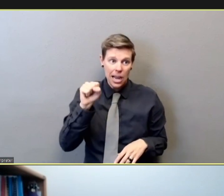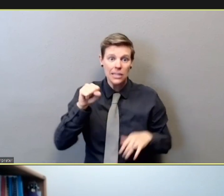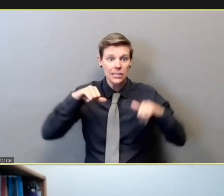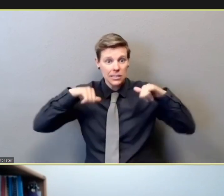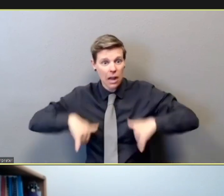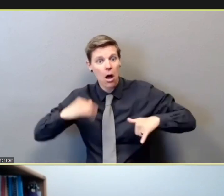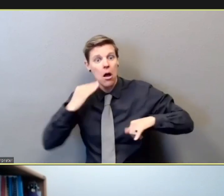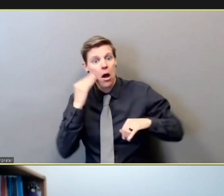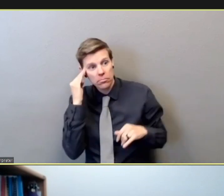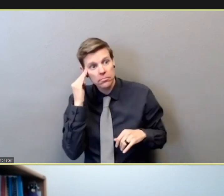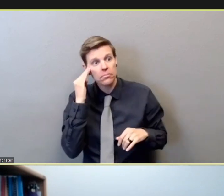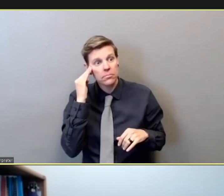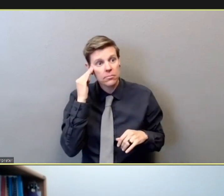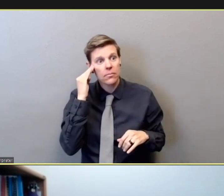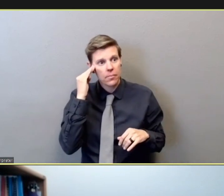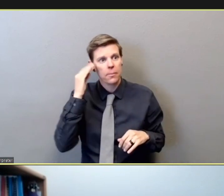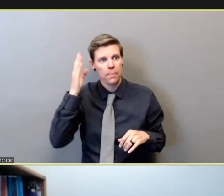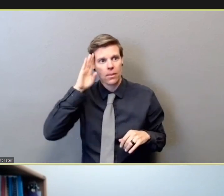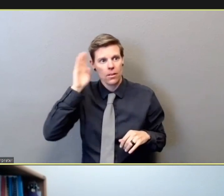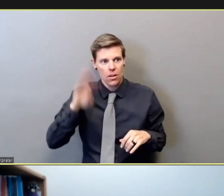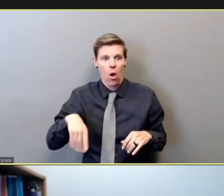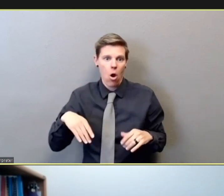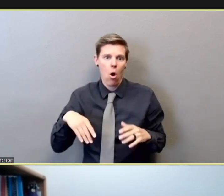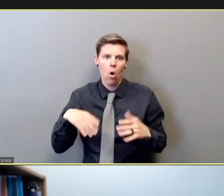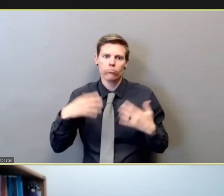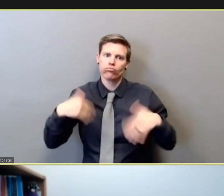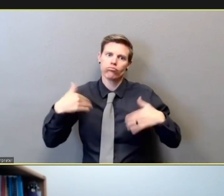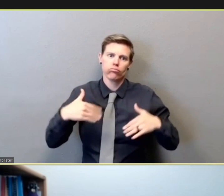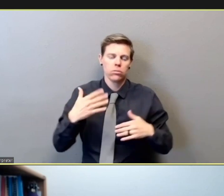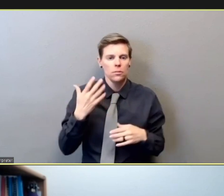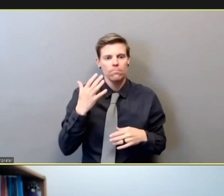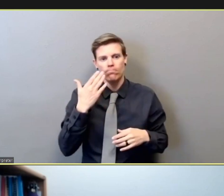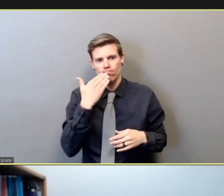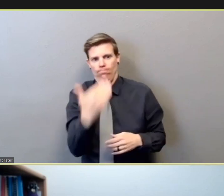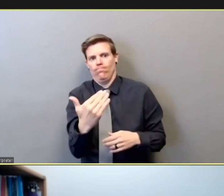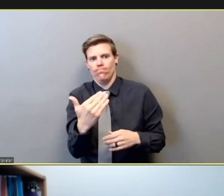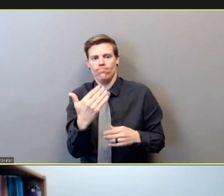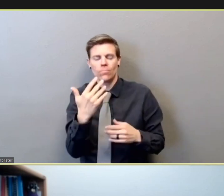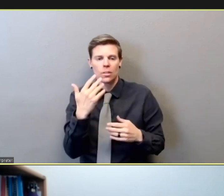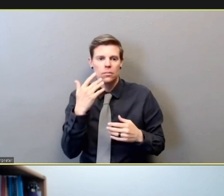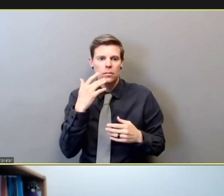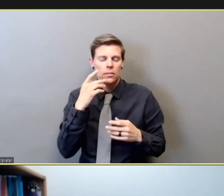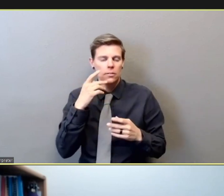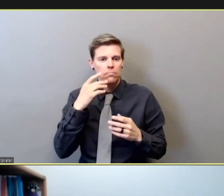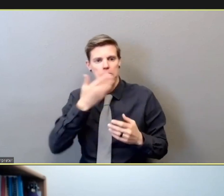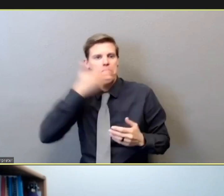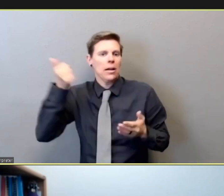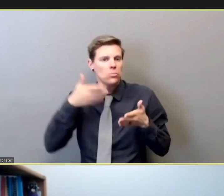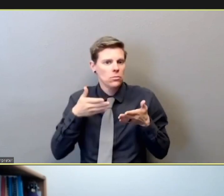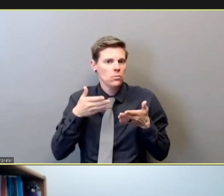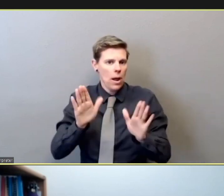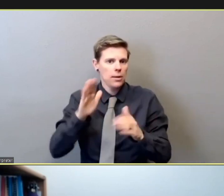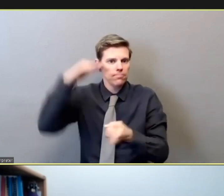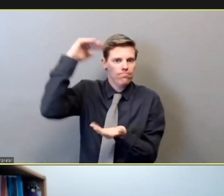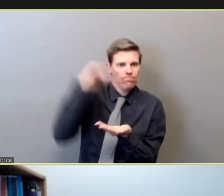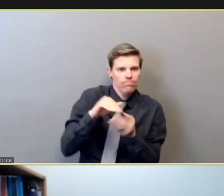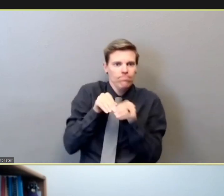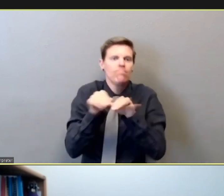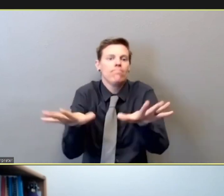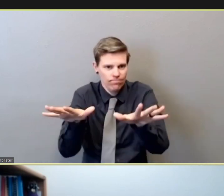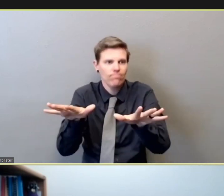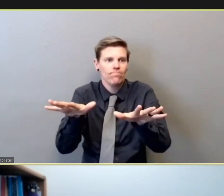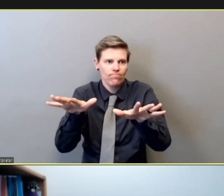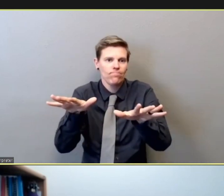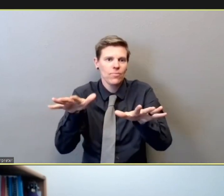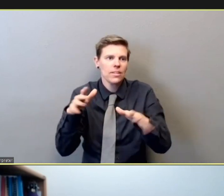days is still the gold standard, but we have a lot of evidence that 10 days is a really